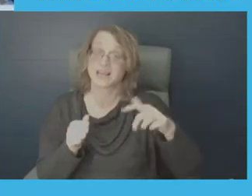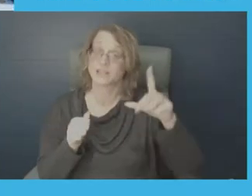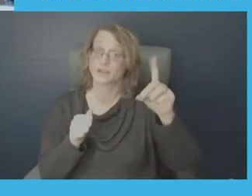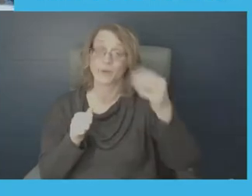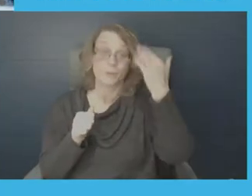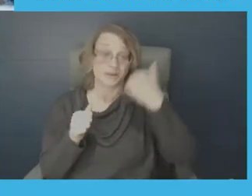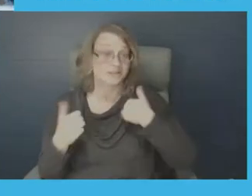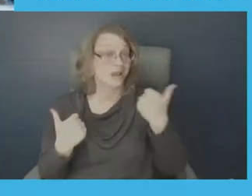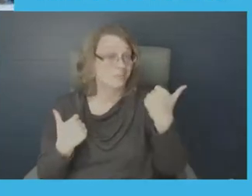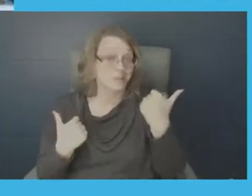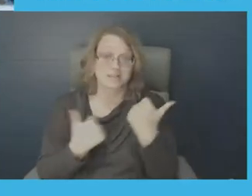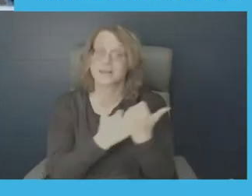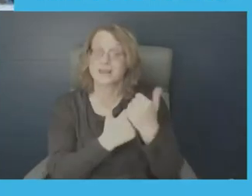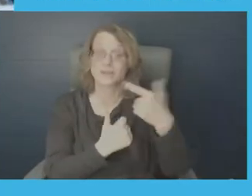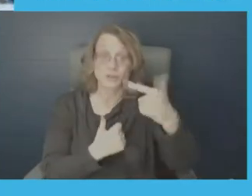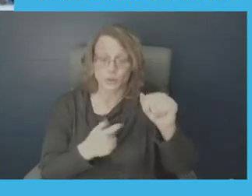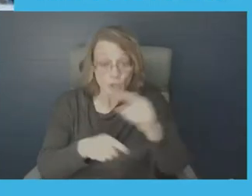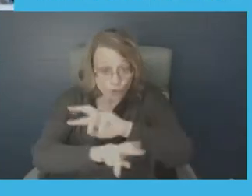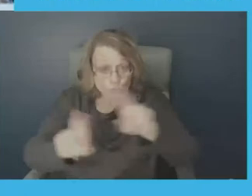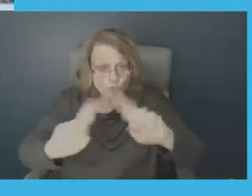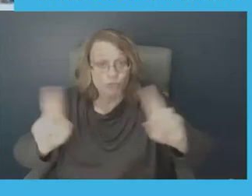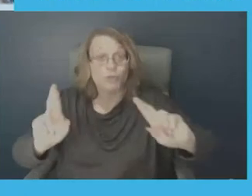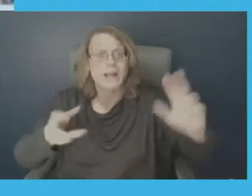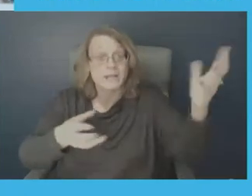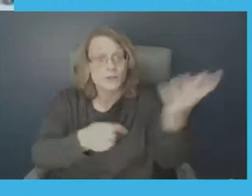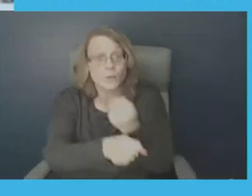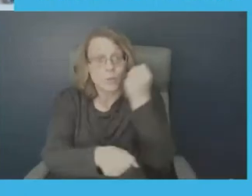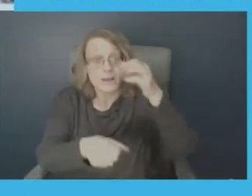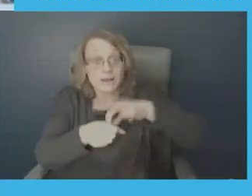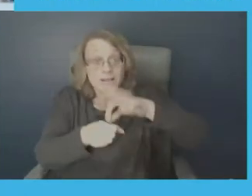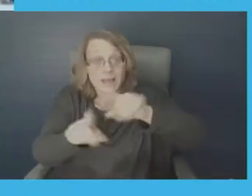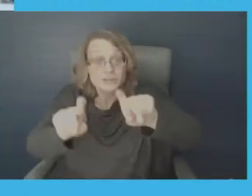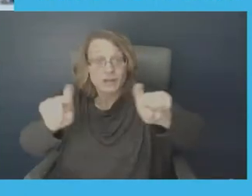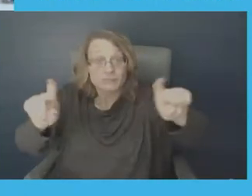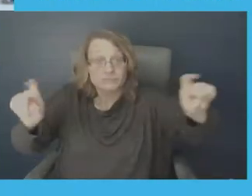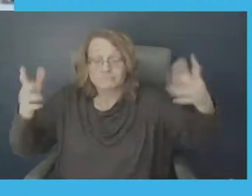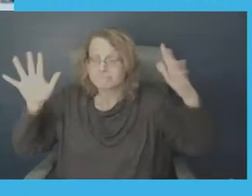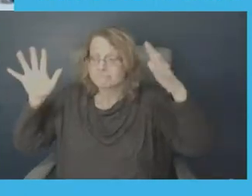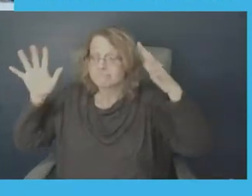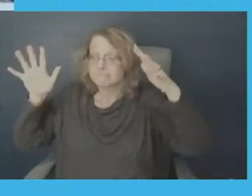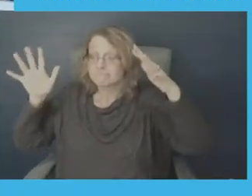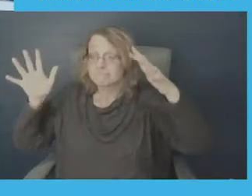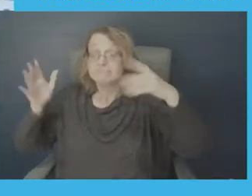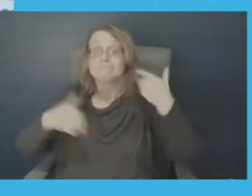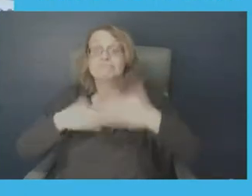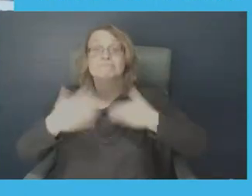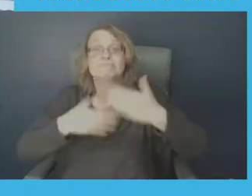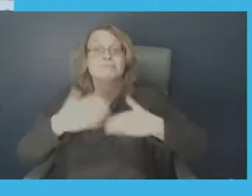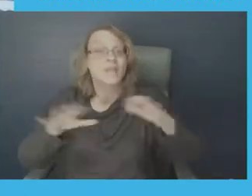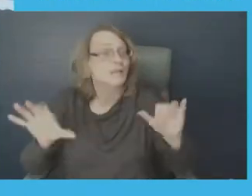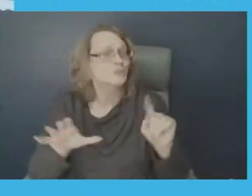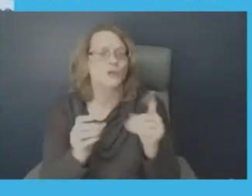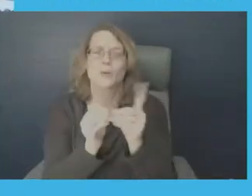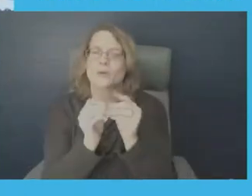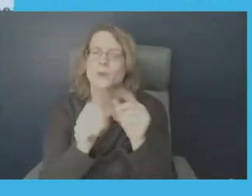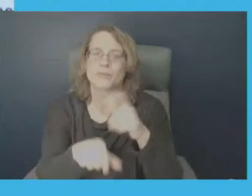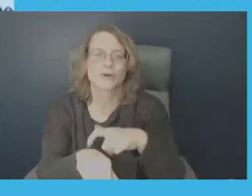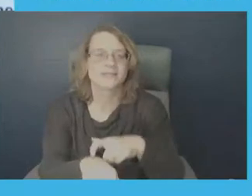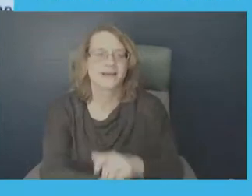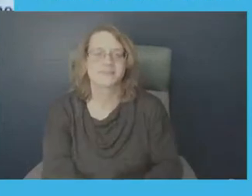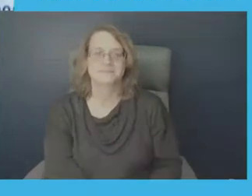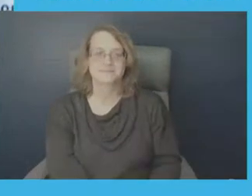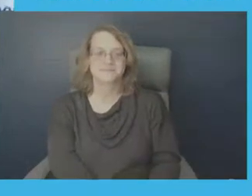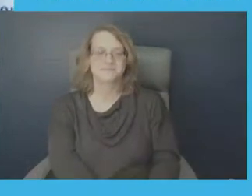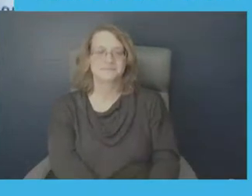field because I believe in Georgia. Are you ready to win this election?